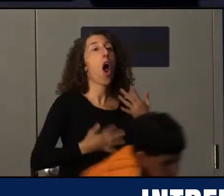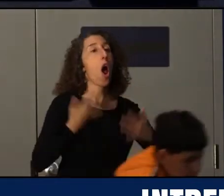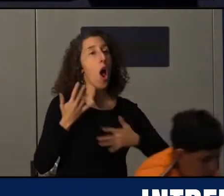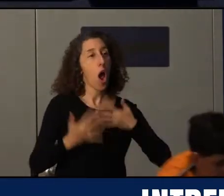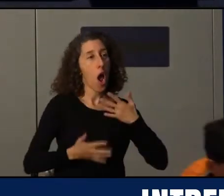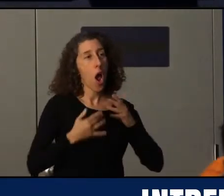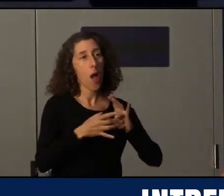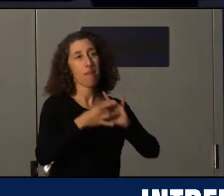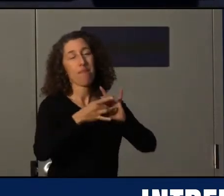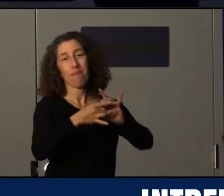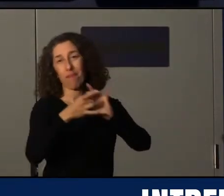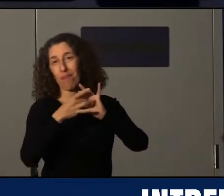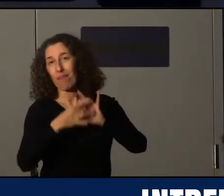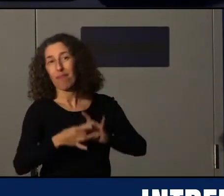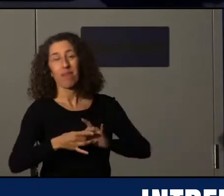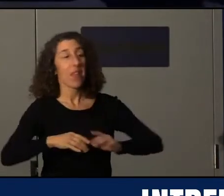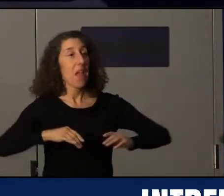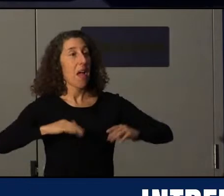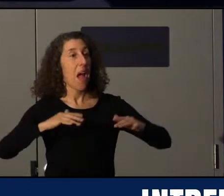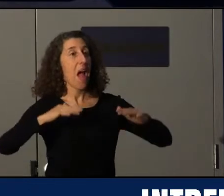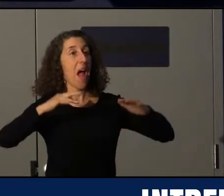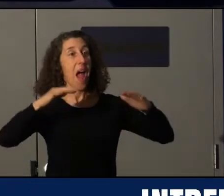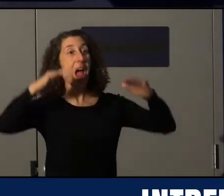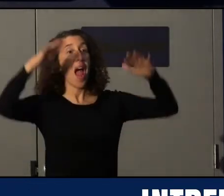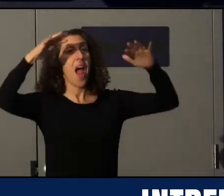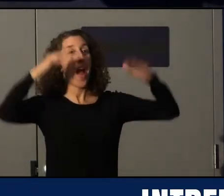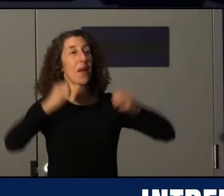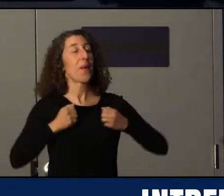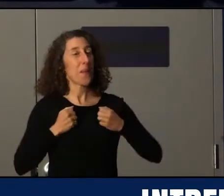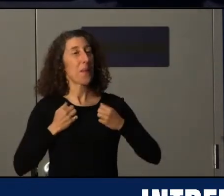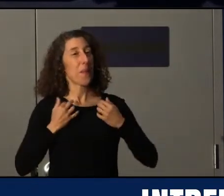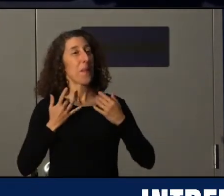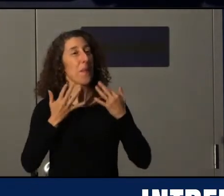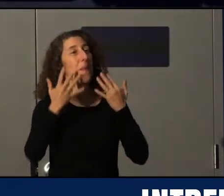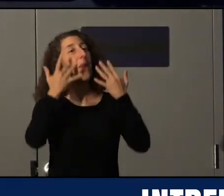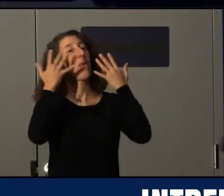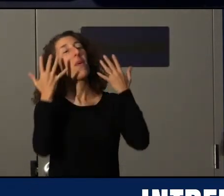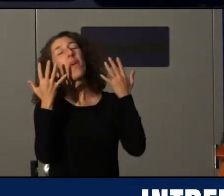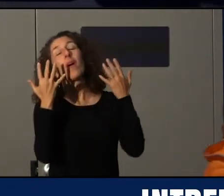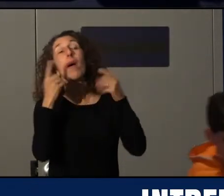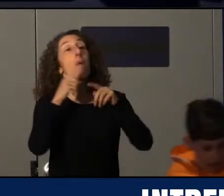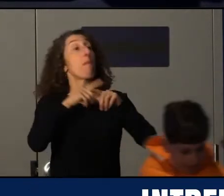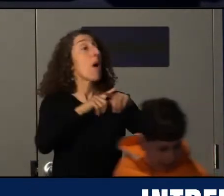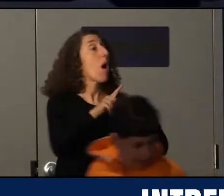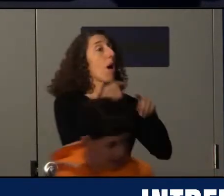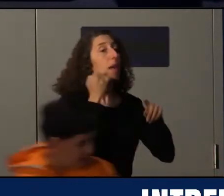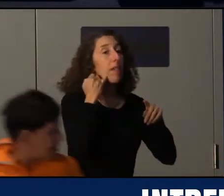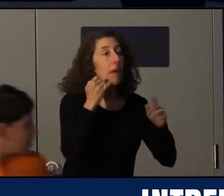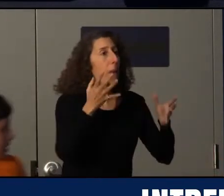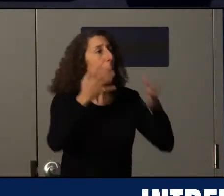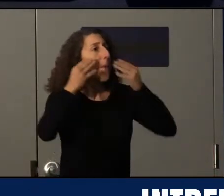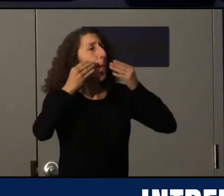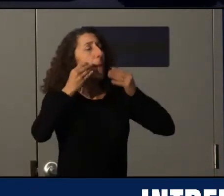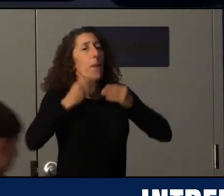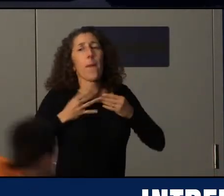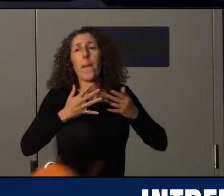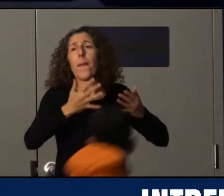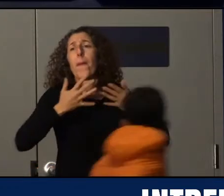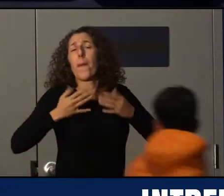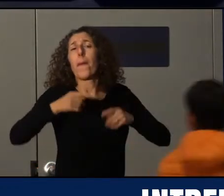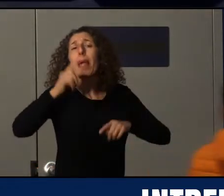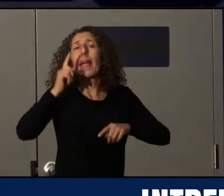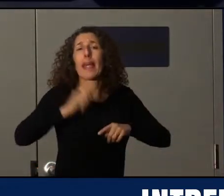going higher and higher. But what is space if you can't breathe? Let's stop sucking out the air of